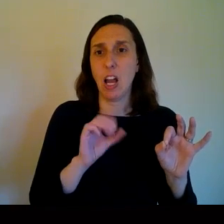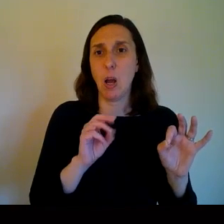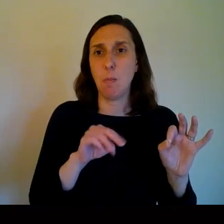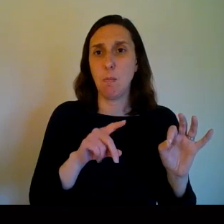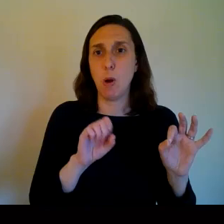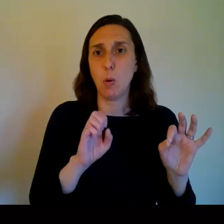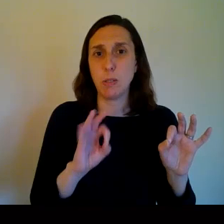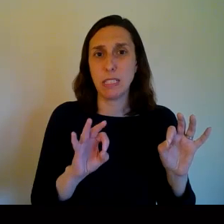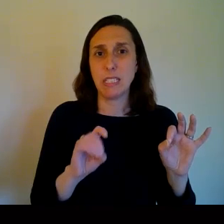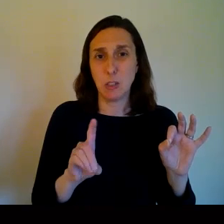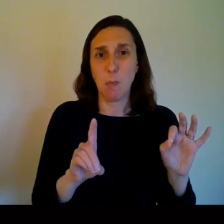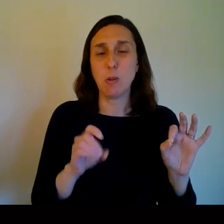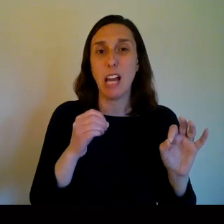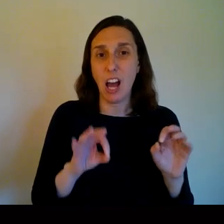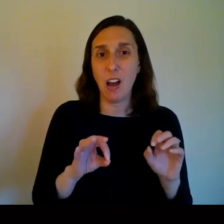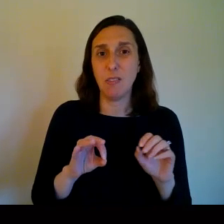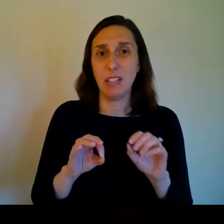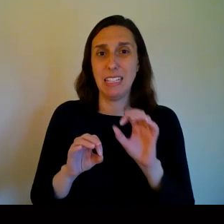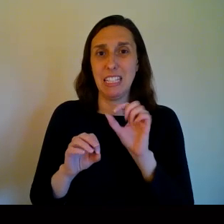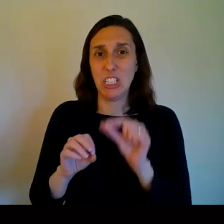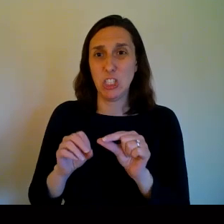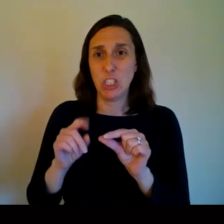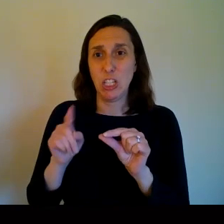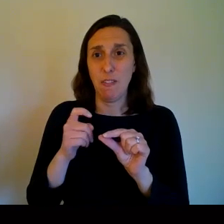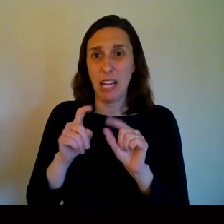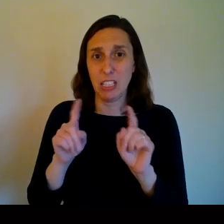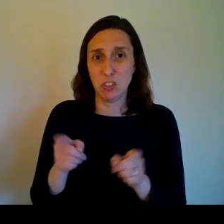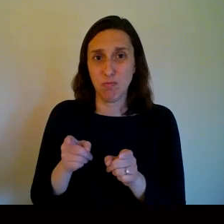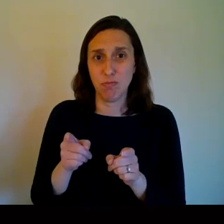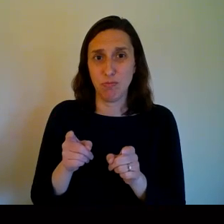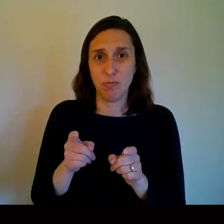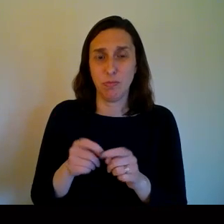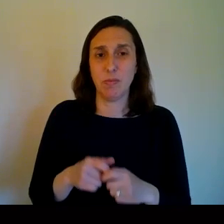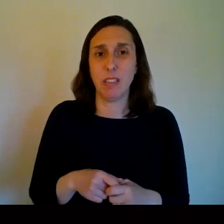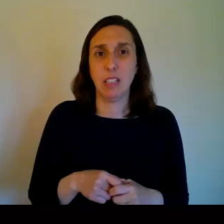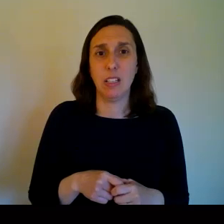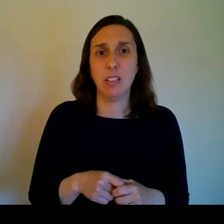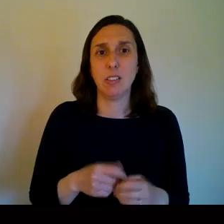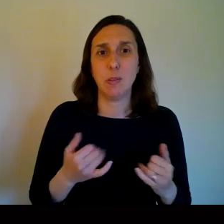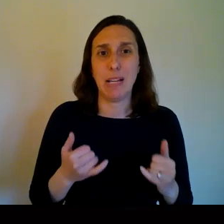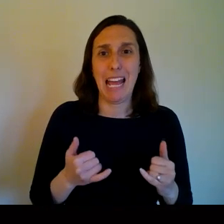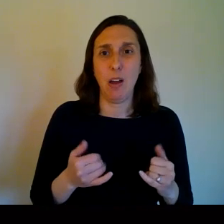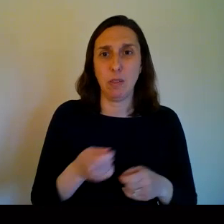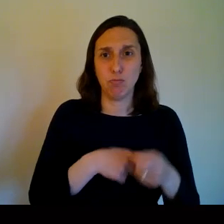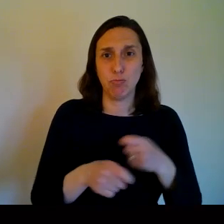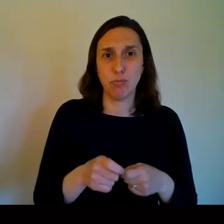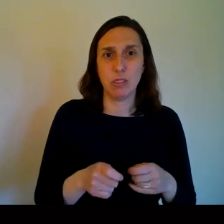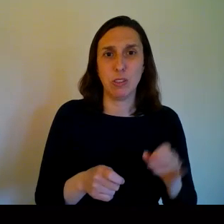That means I put into f the rule of g,